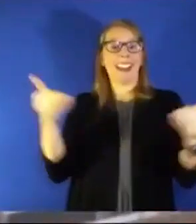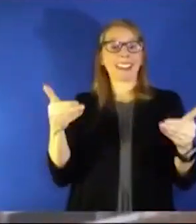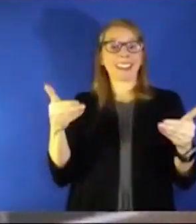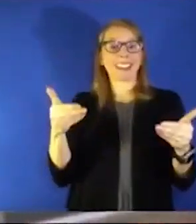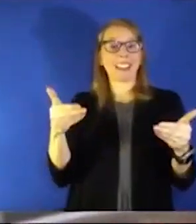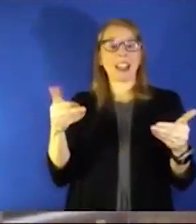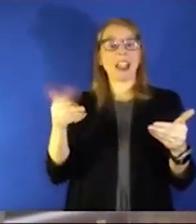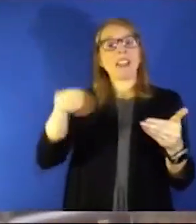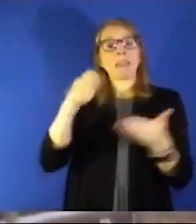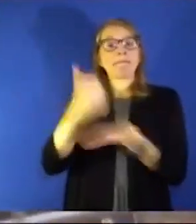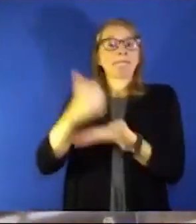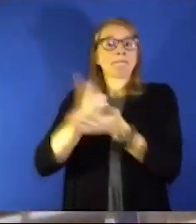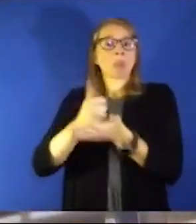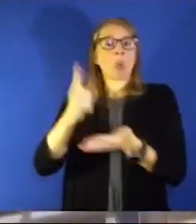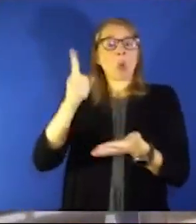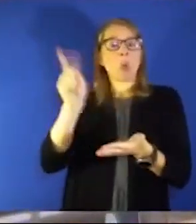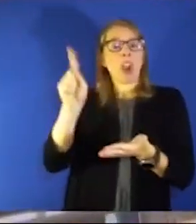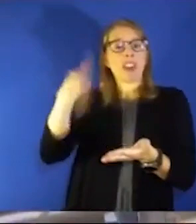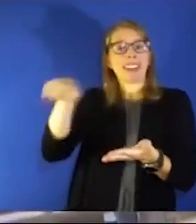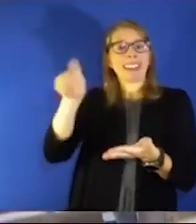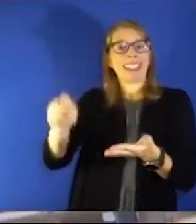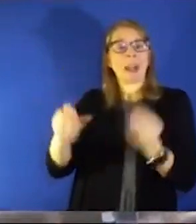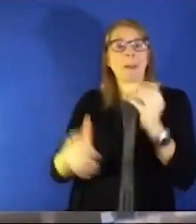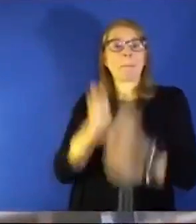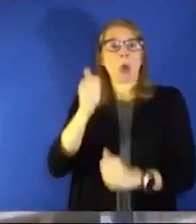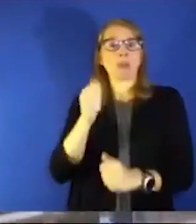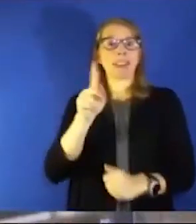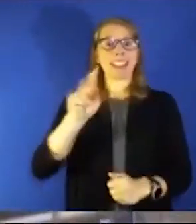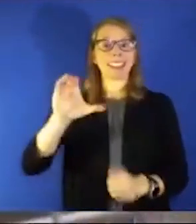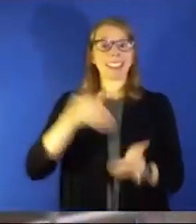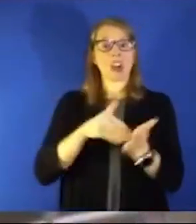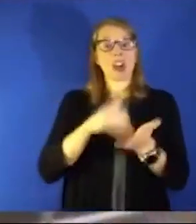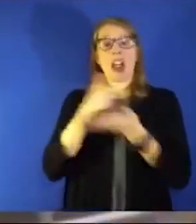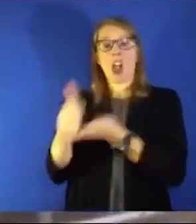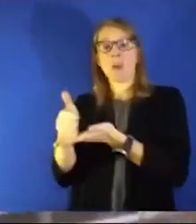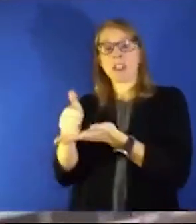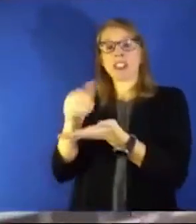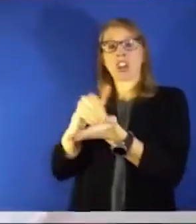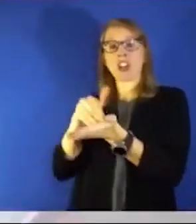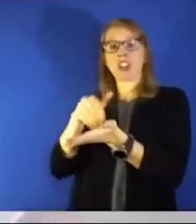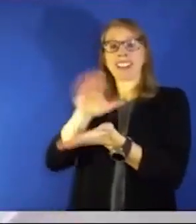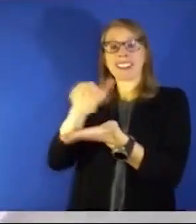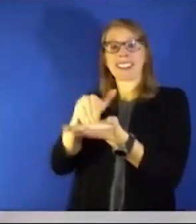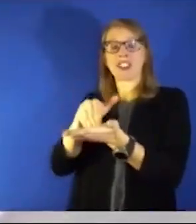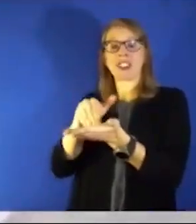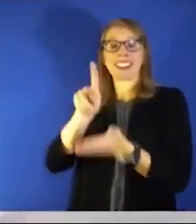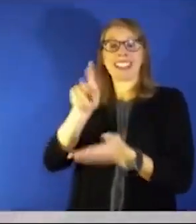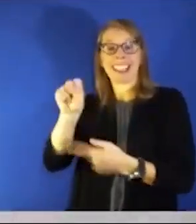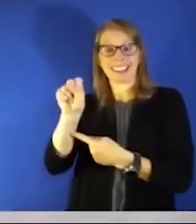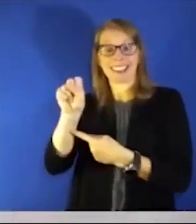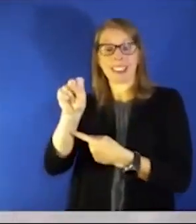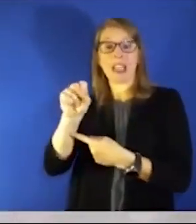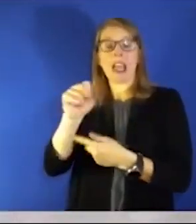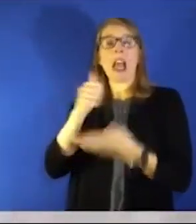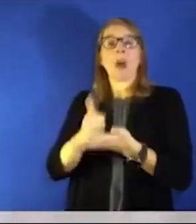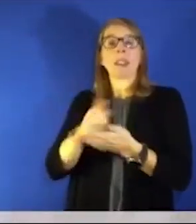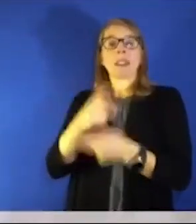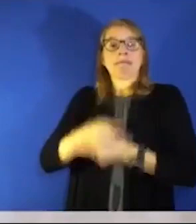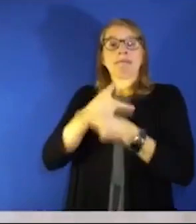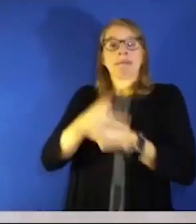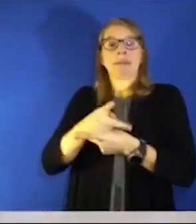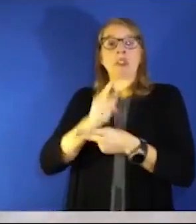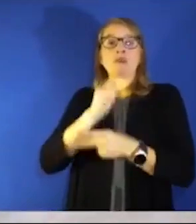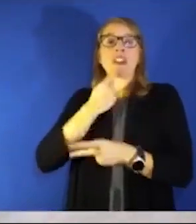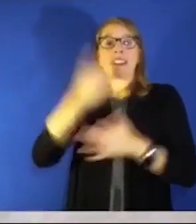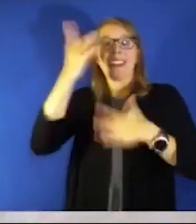where they are needed most. How doctors here in KC are helping doctors in central Kansas care for critically ill patients without an ICU. That is